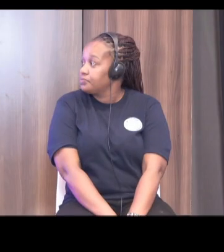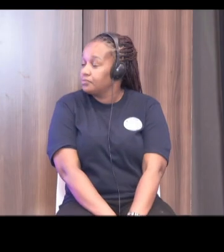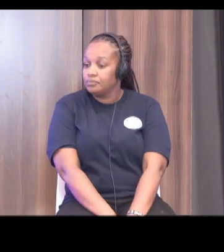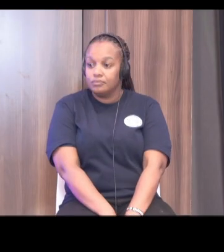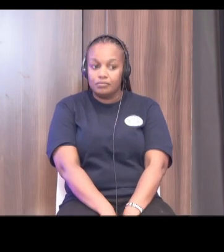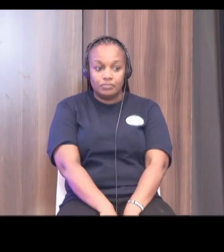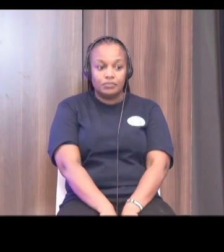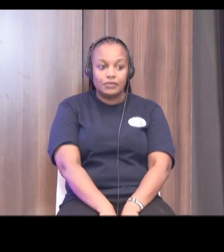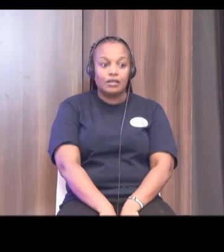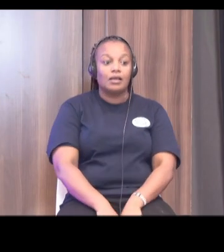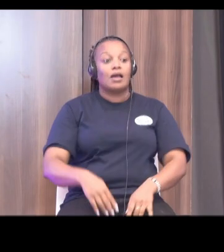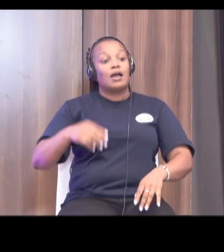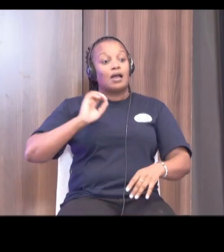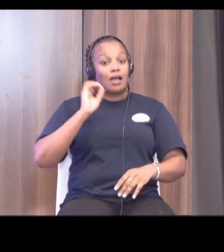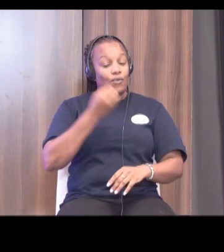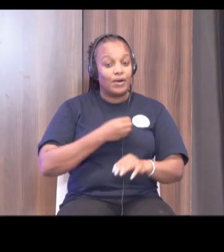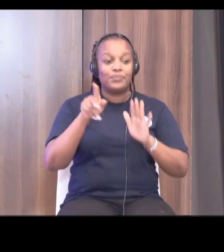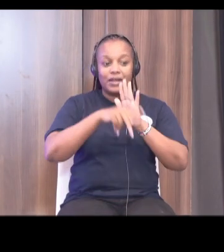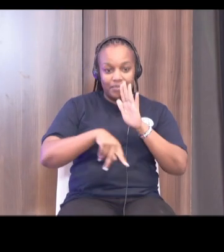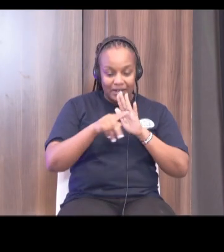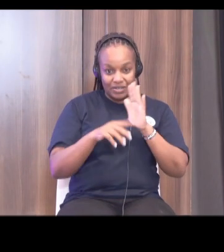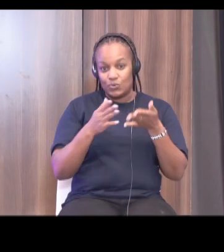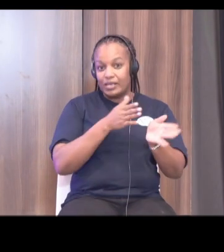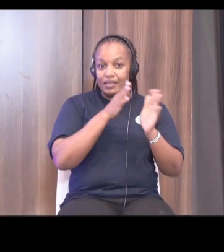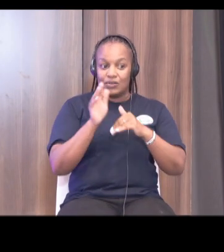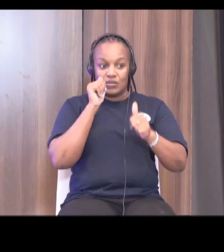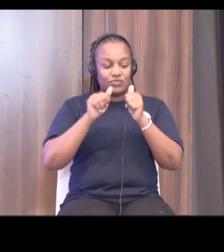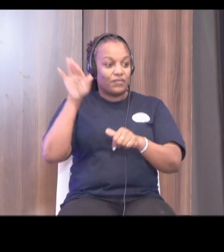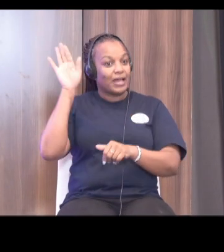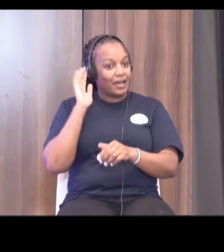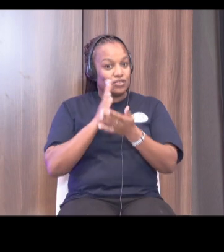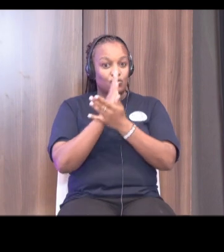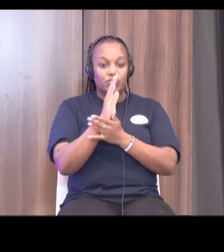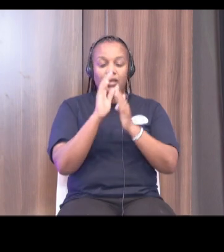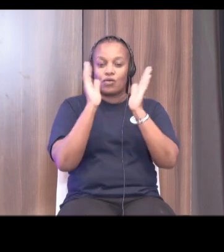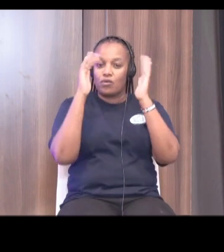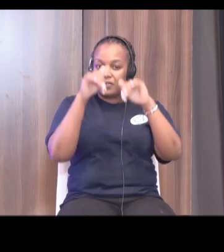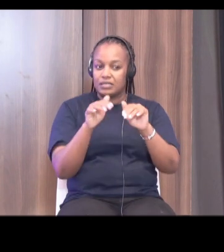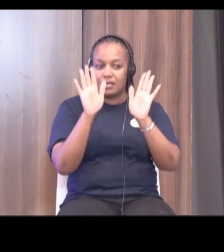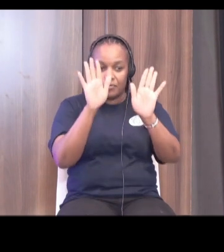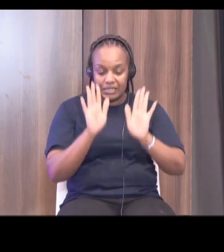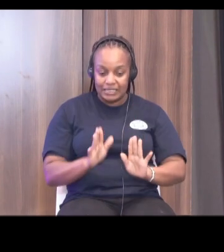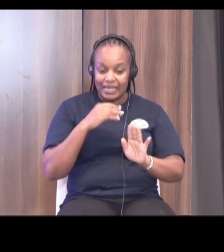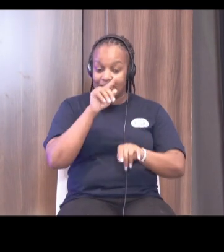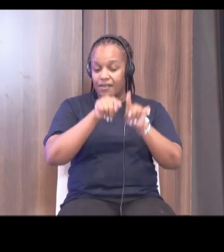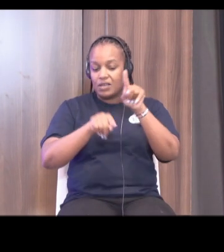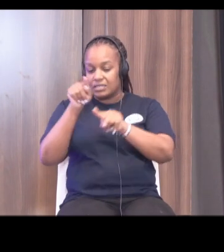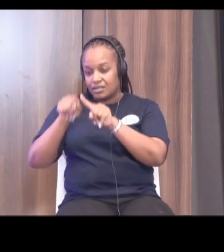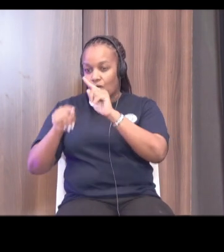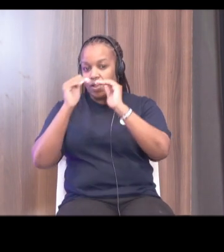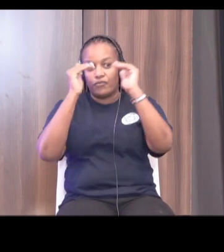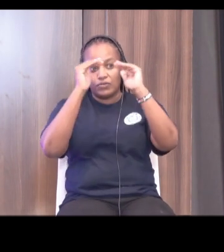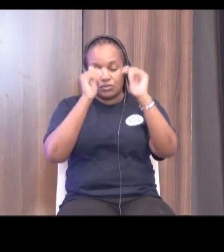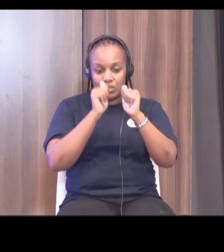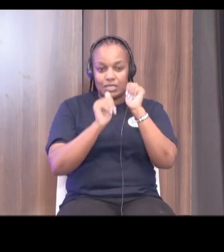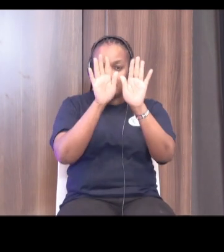For our primary immunogenicity endpoints, you have heard throughout this conference the importance and the diversity of levels necessary for